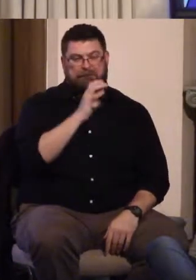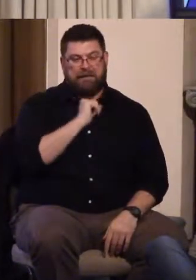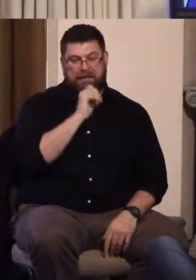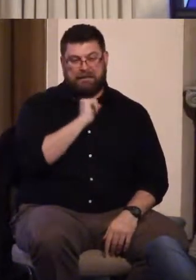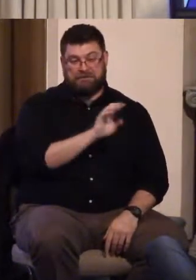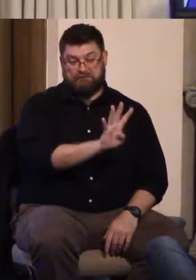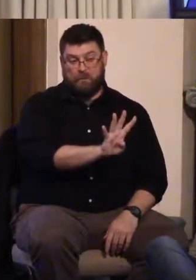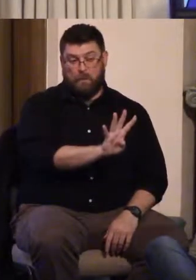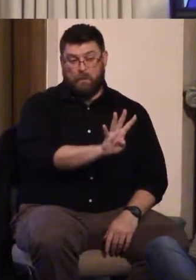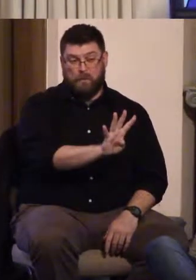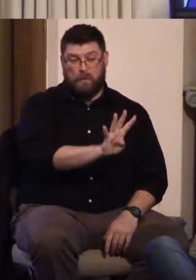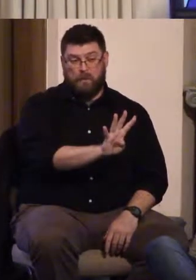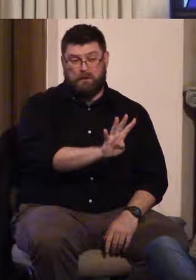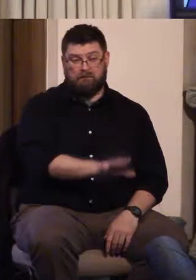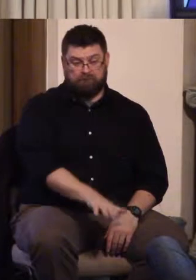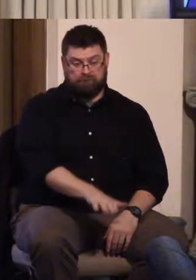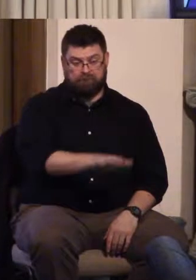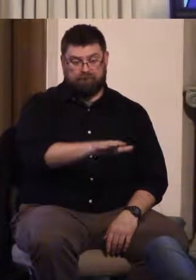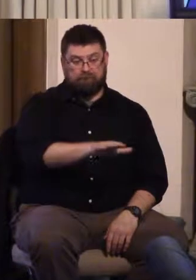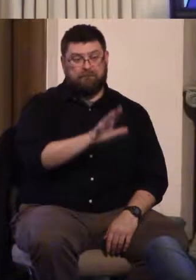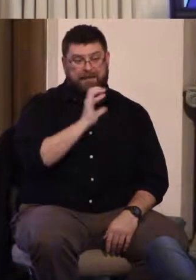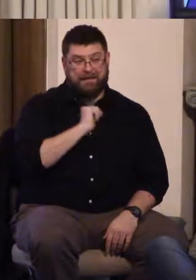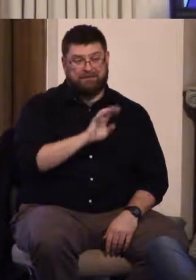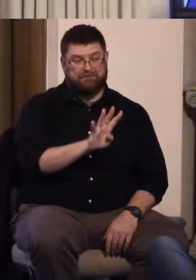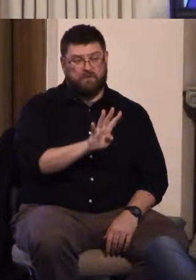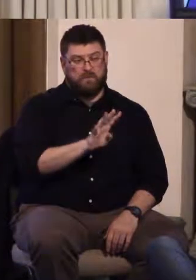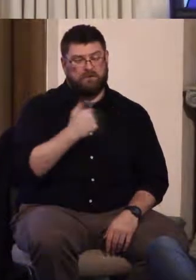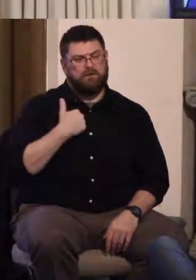4, we start